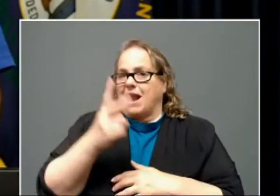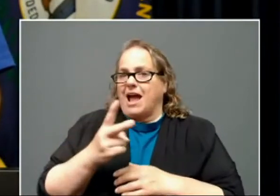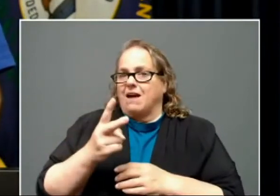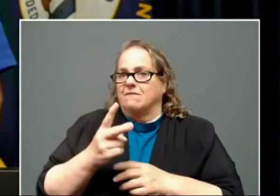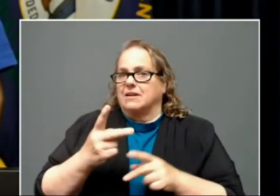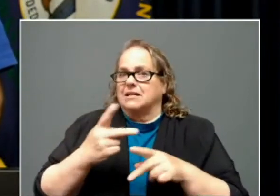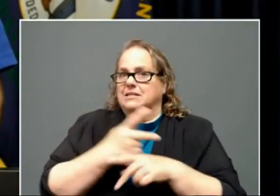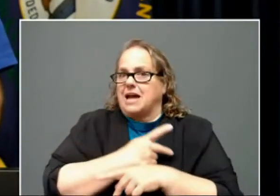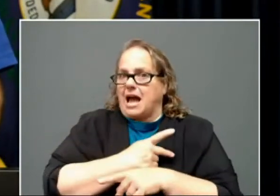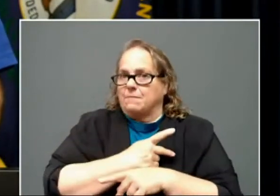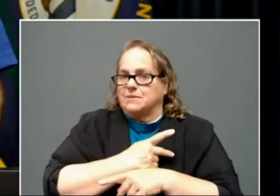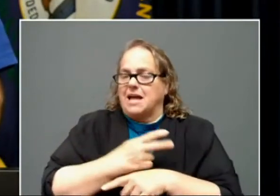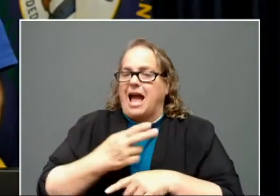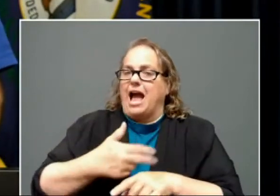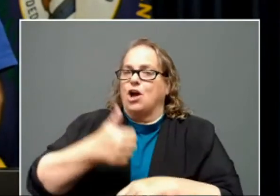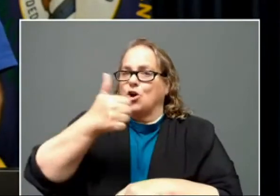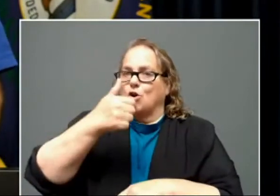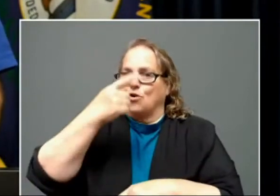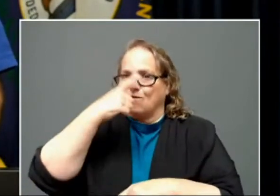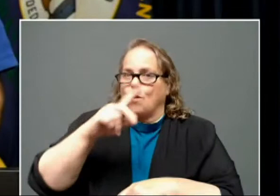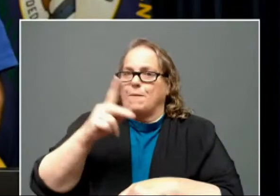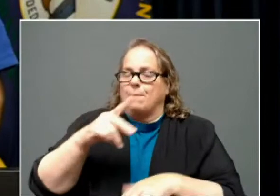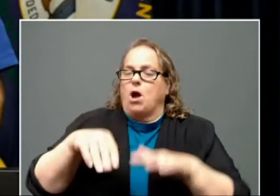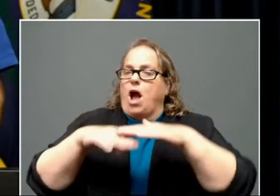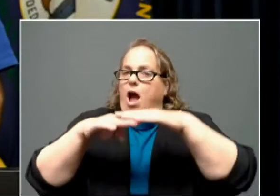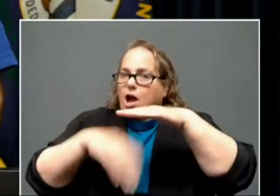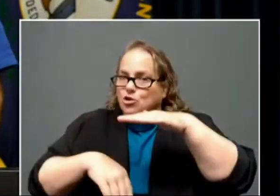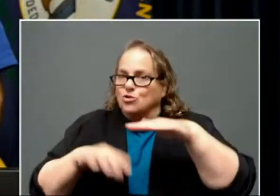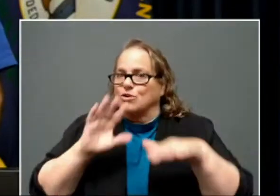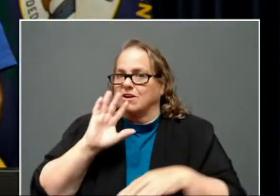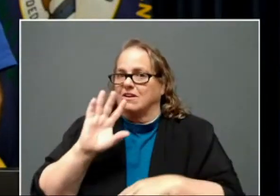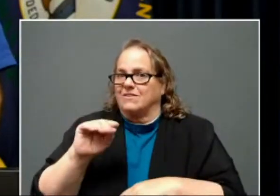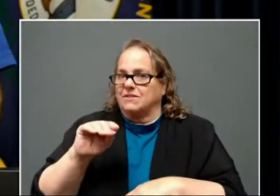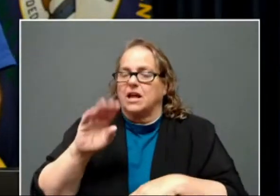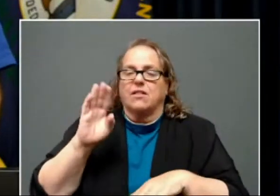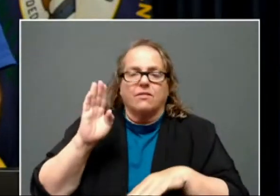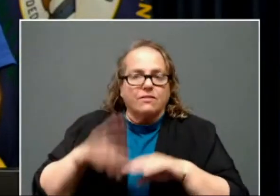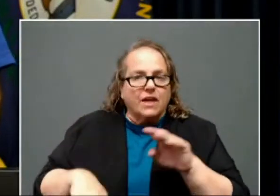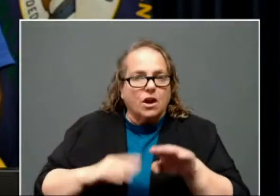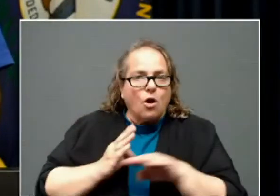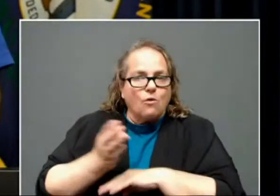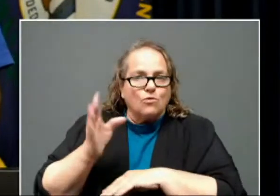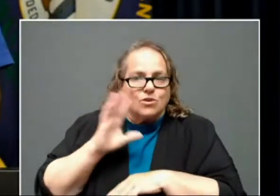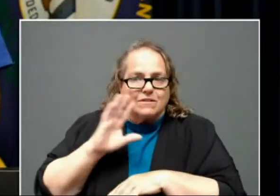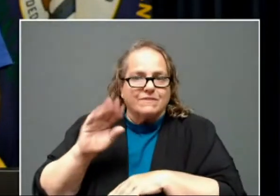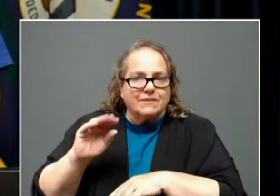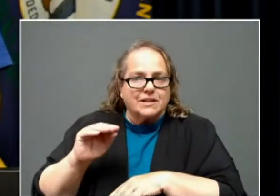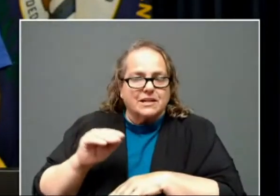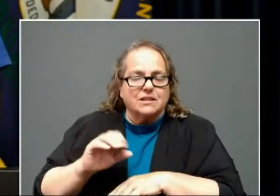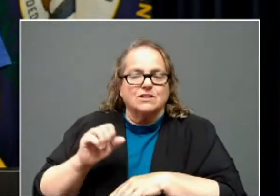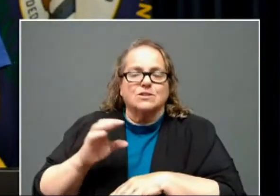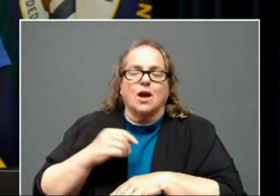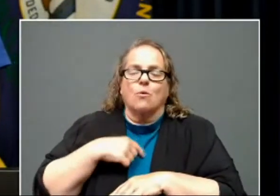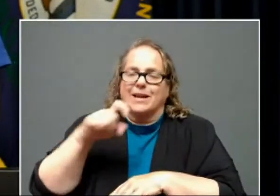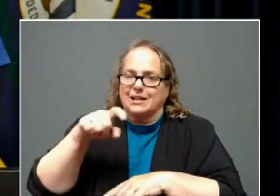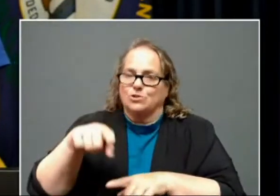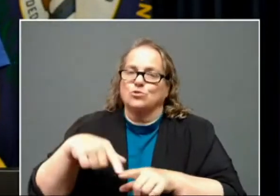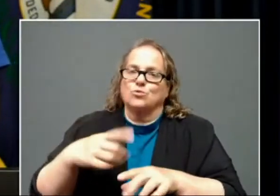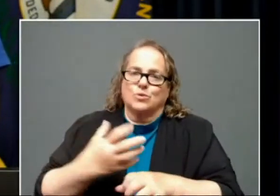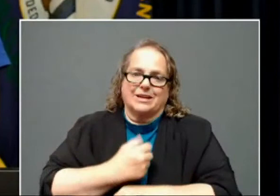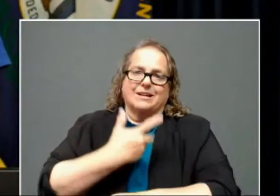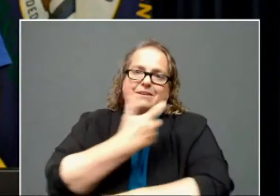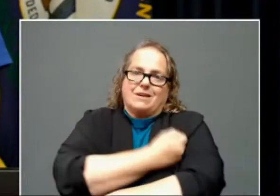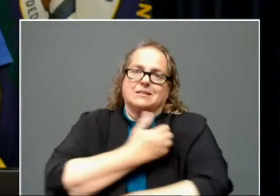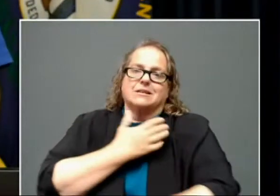that, higher for those under 50 than over 50. So we need you to get vaccinated, especially if you're in